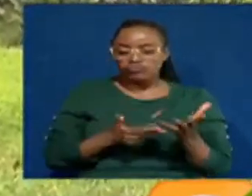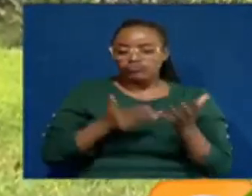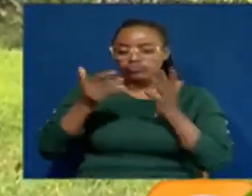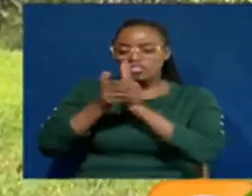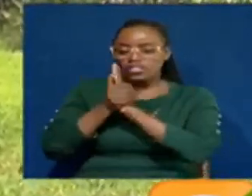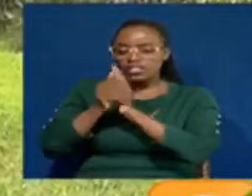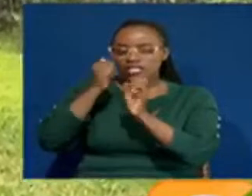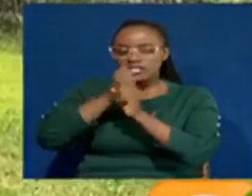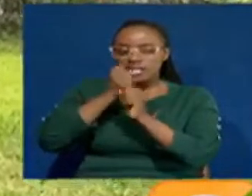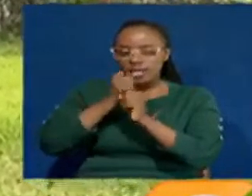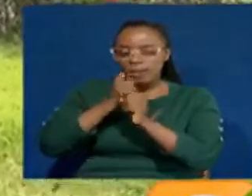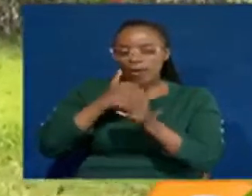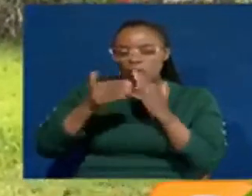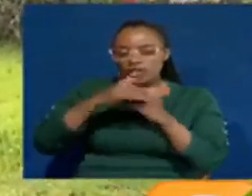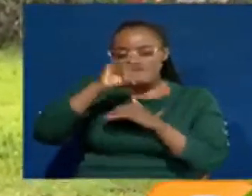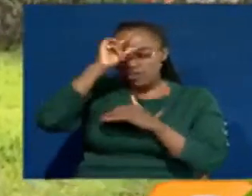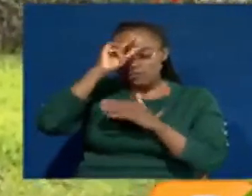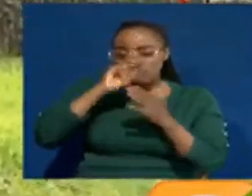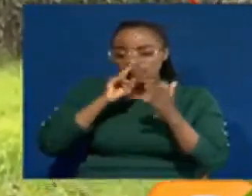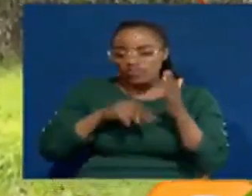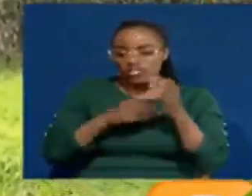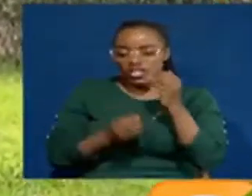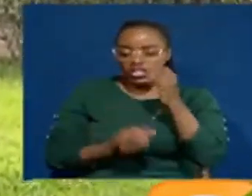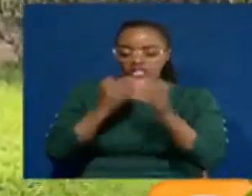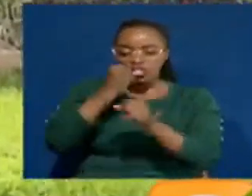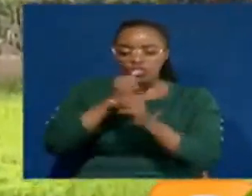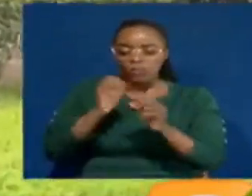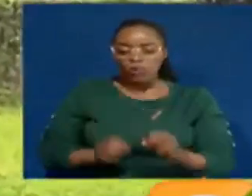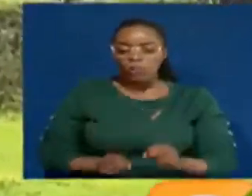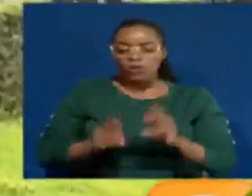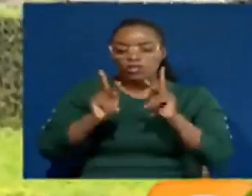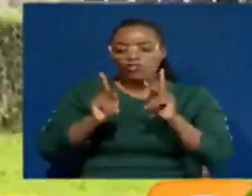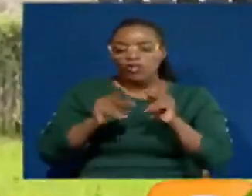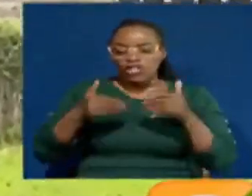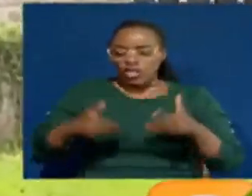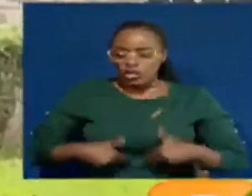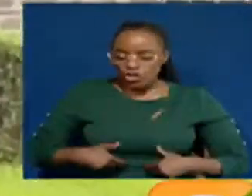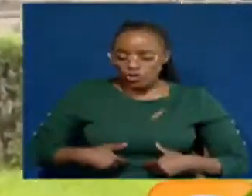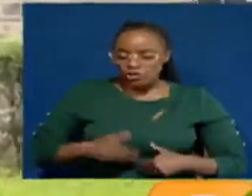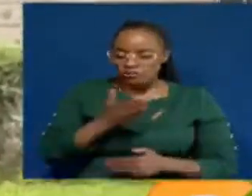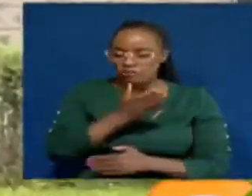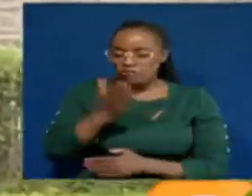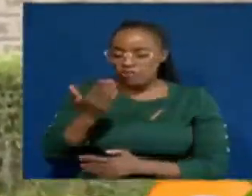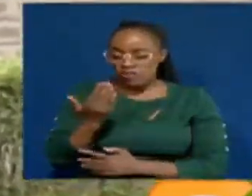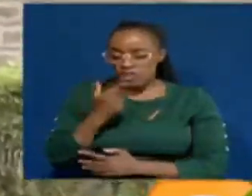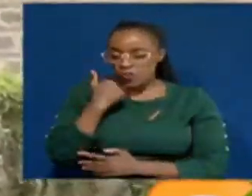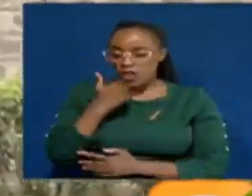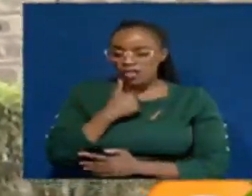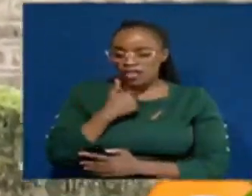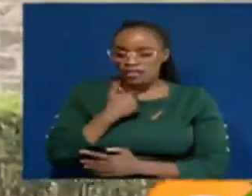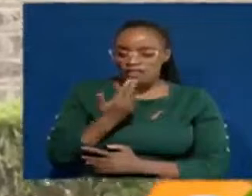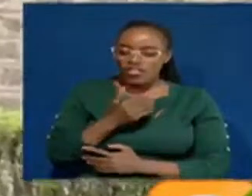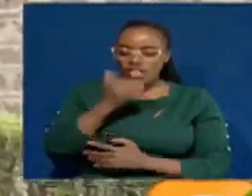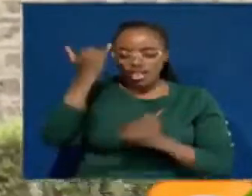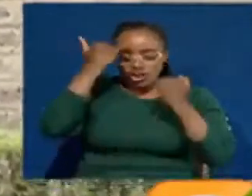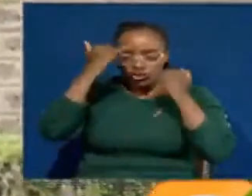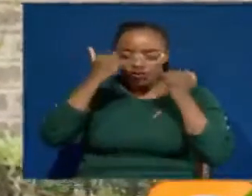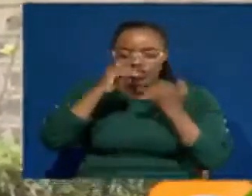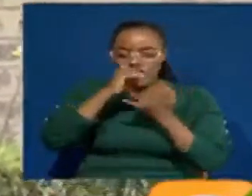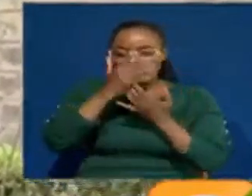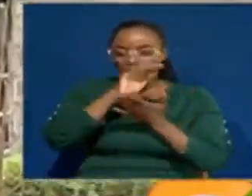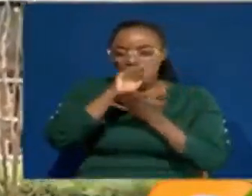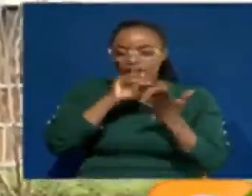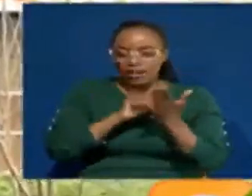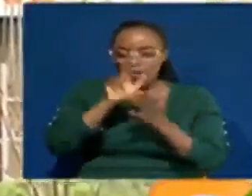skilled labor in what the government says is creating job opportunities for its youthful population, innovation hubs like Toolkit are now